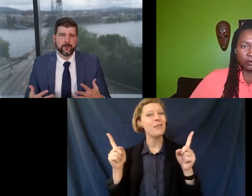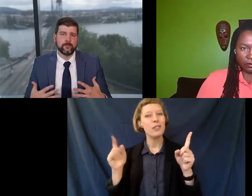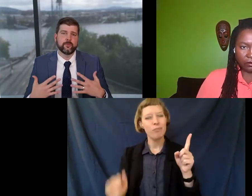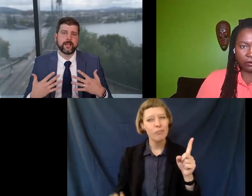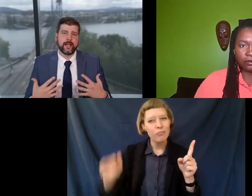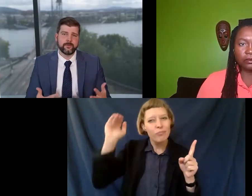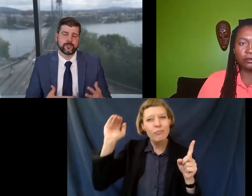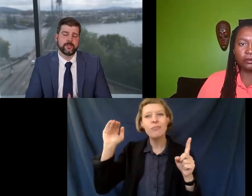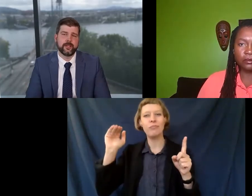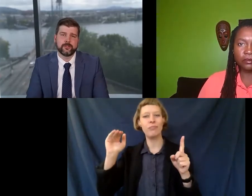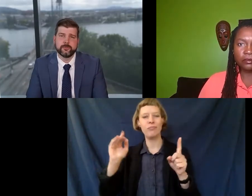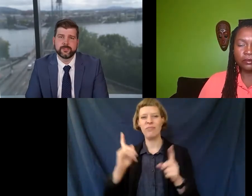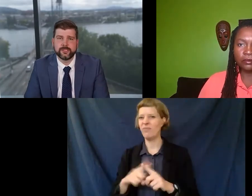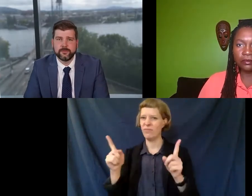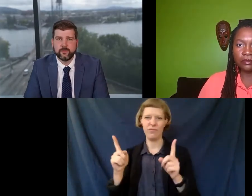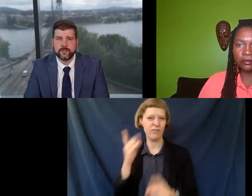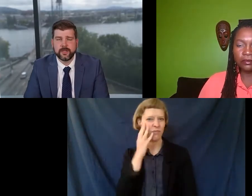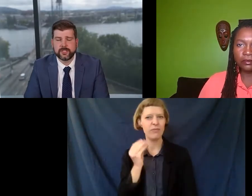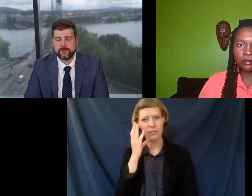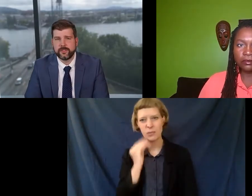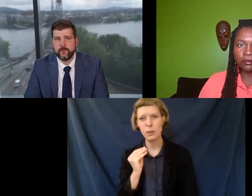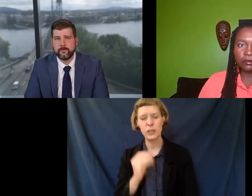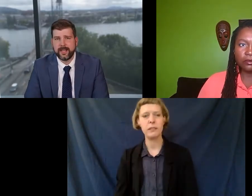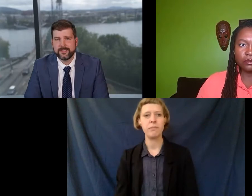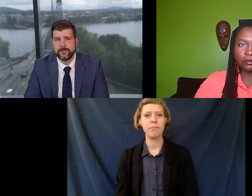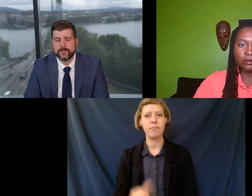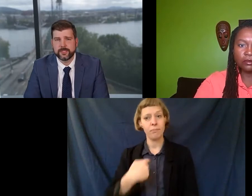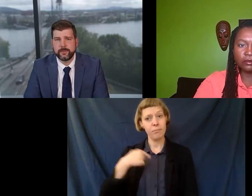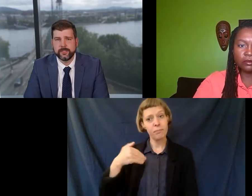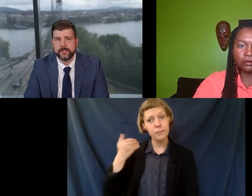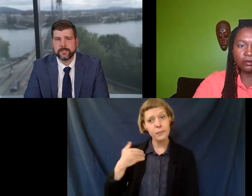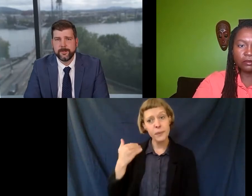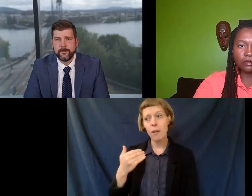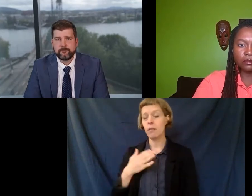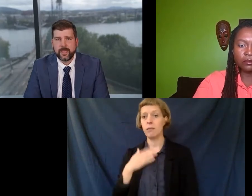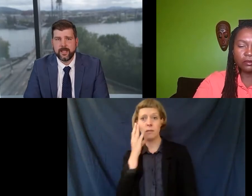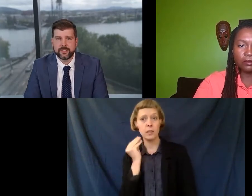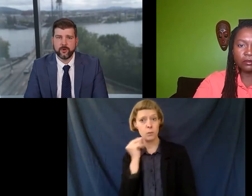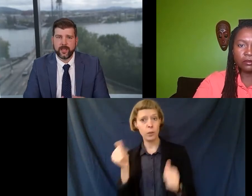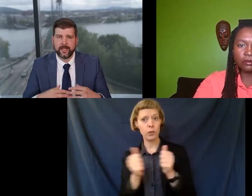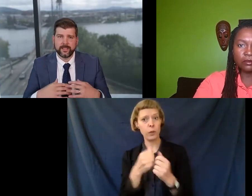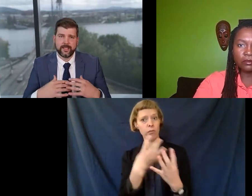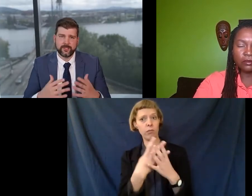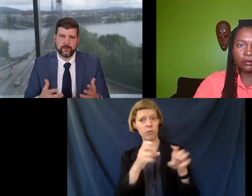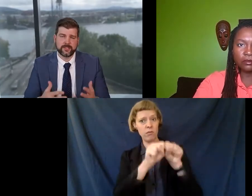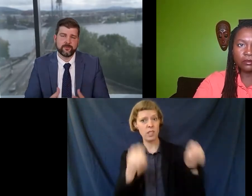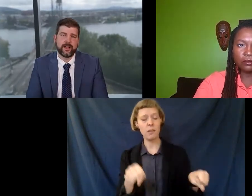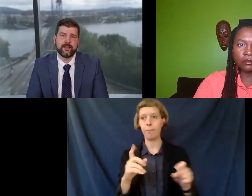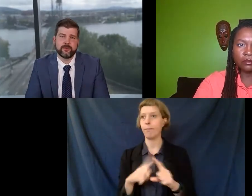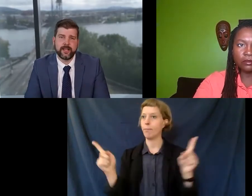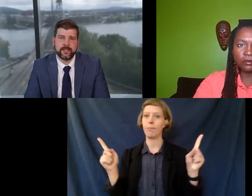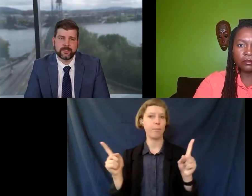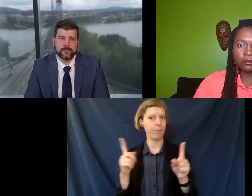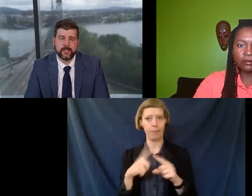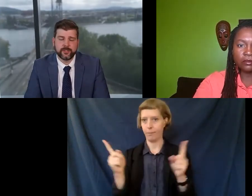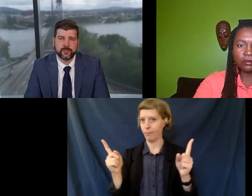I grew up and the way I was treated by the criminal system was much different than what my students experienced. And so in 2005,